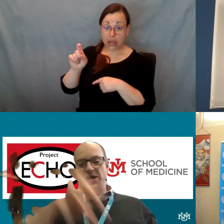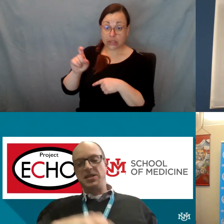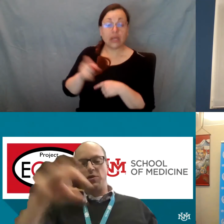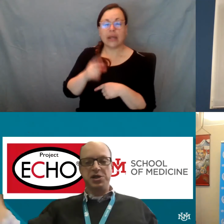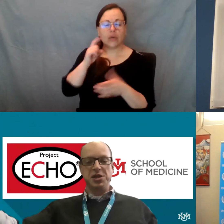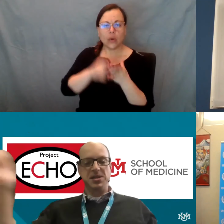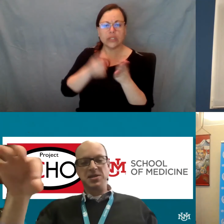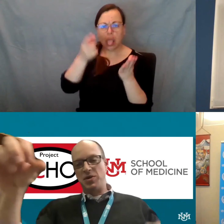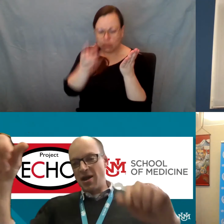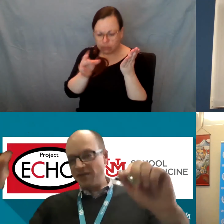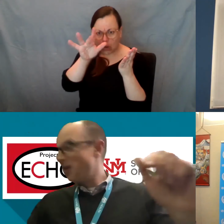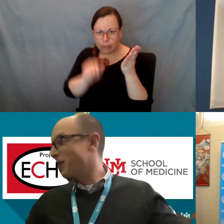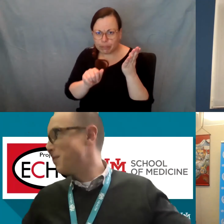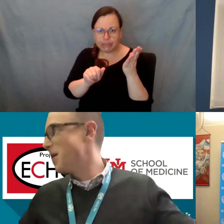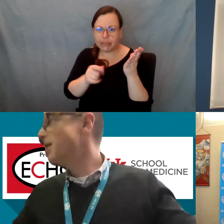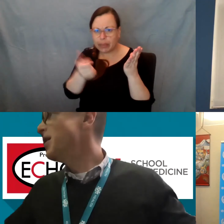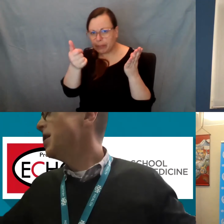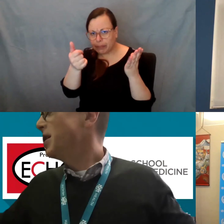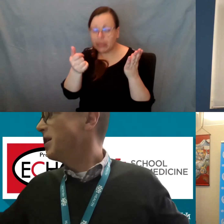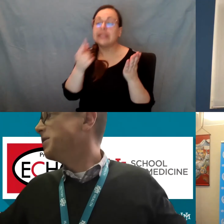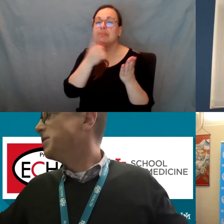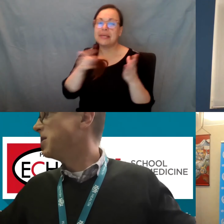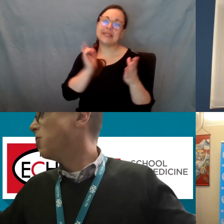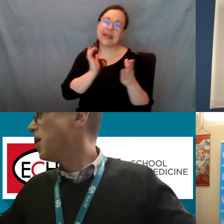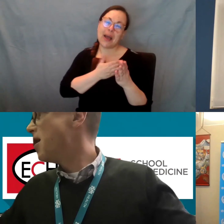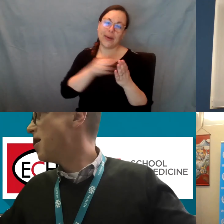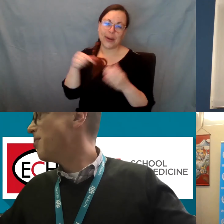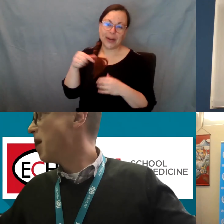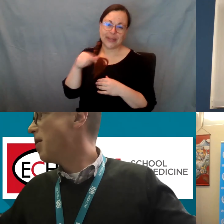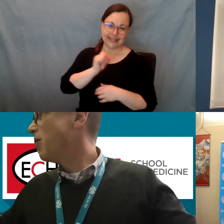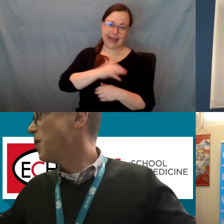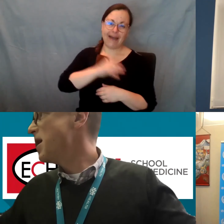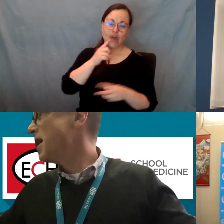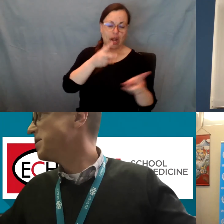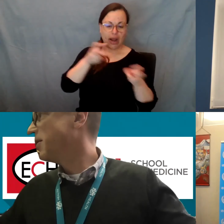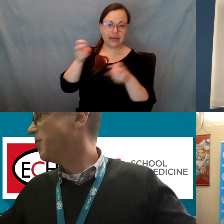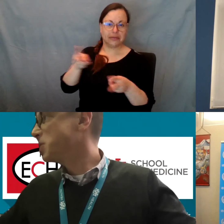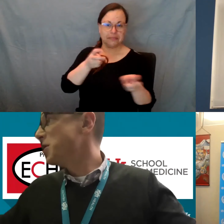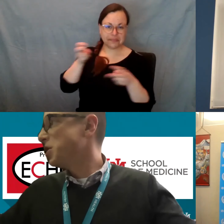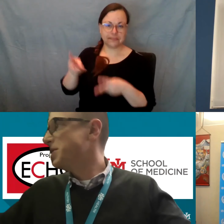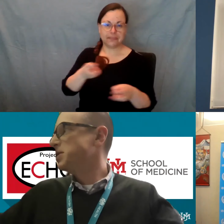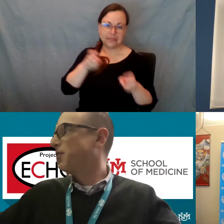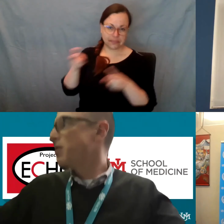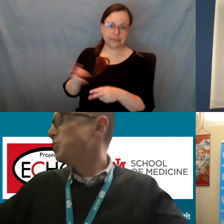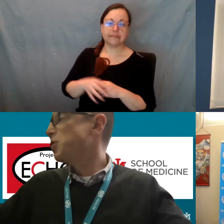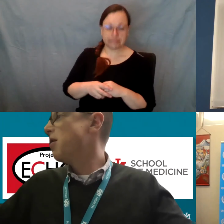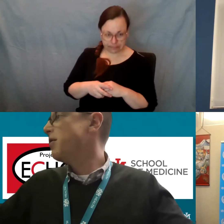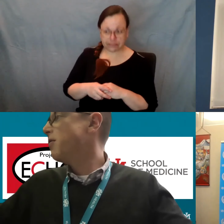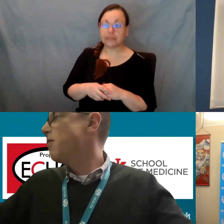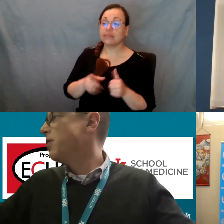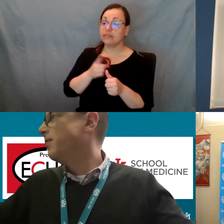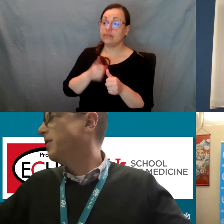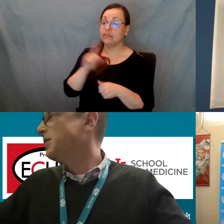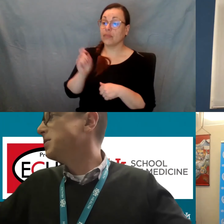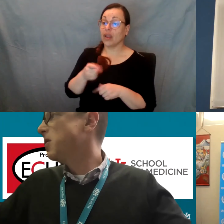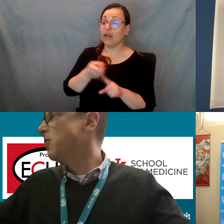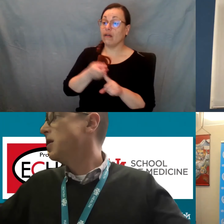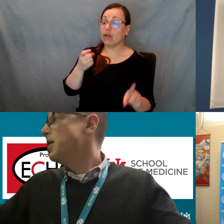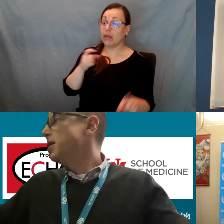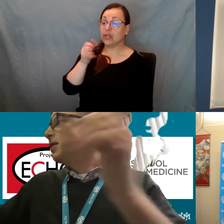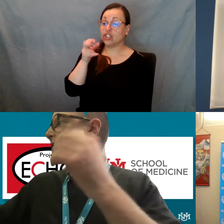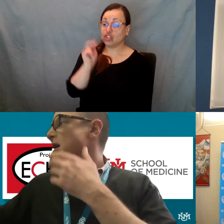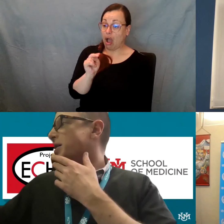and pasting questions into a live document. And so I'll go ahead and ask the first question. This is from John Overtveit.